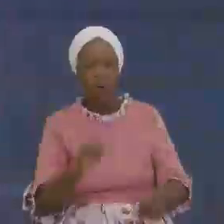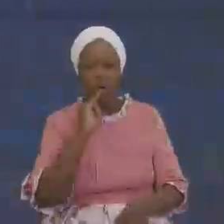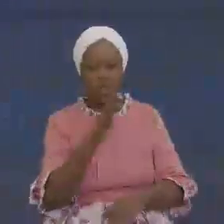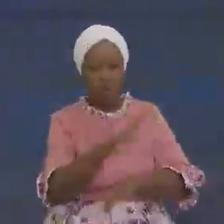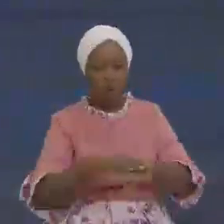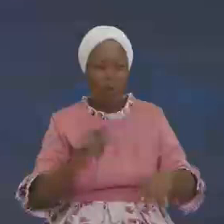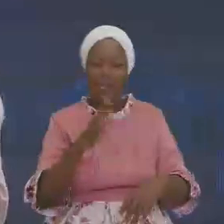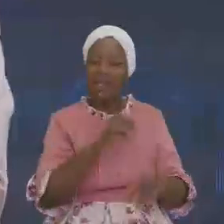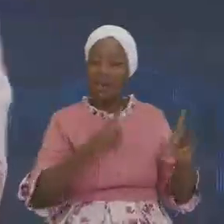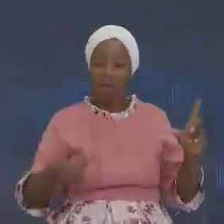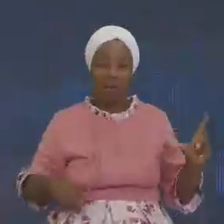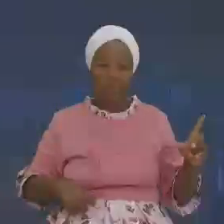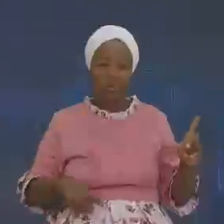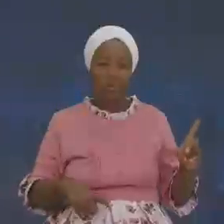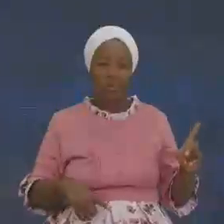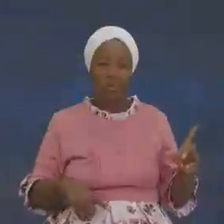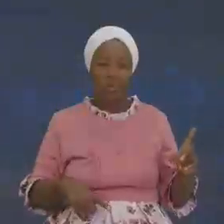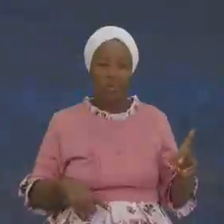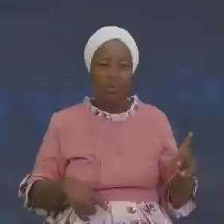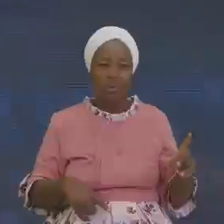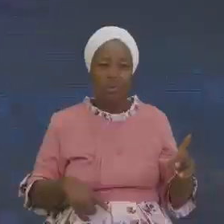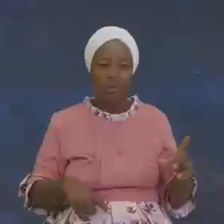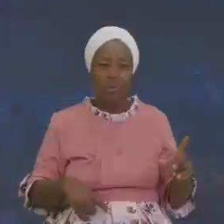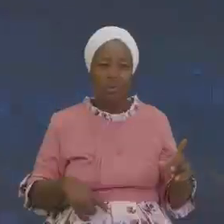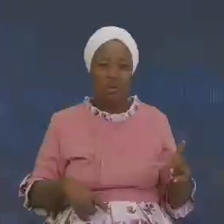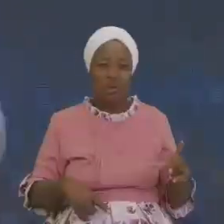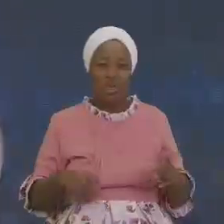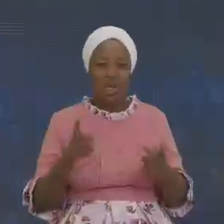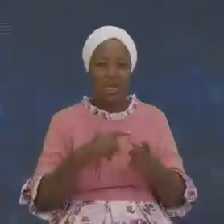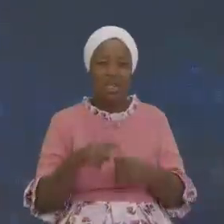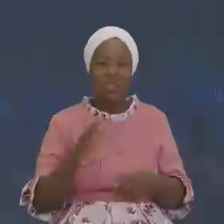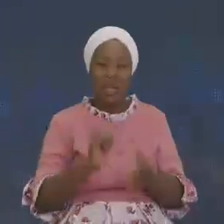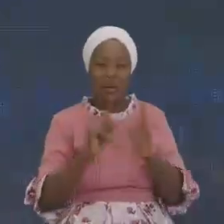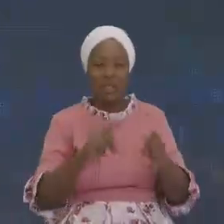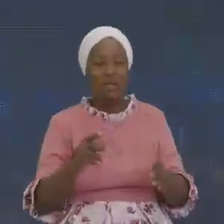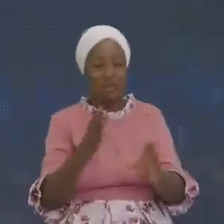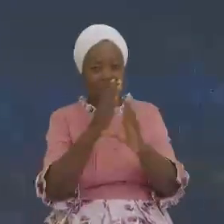Lord, he receives a joyful life,